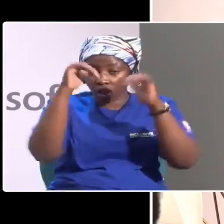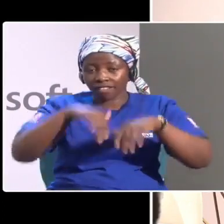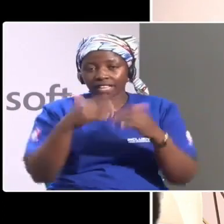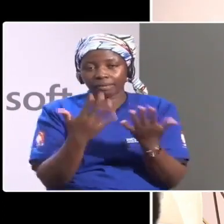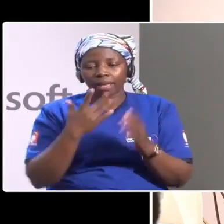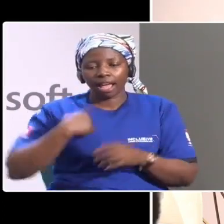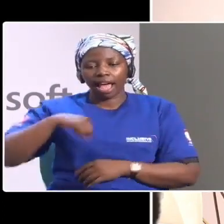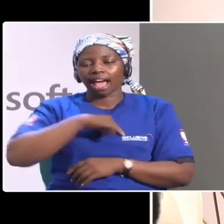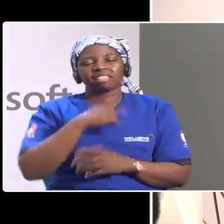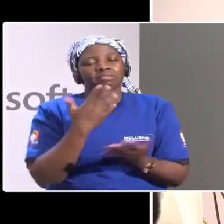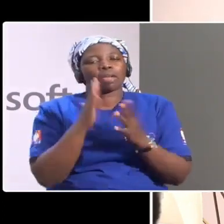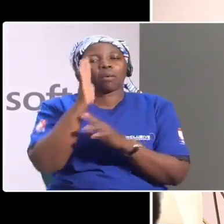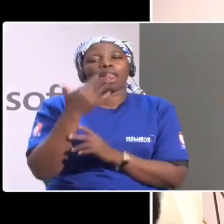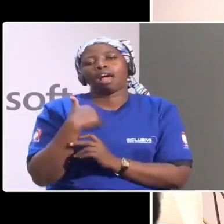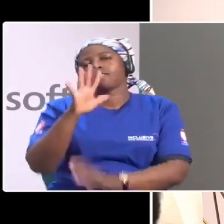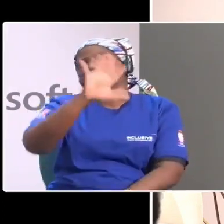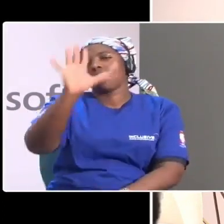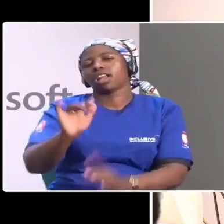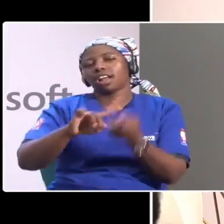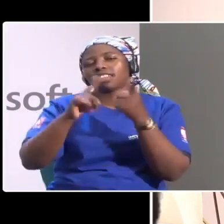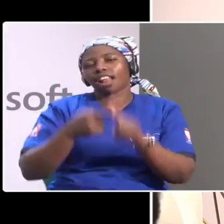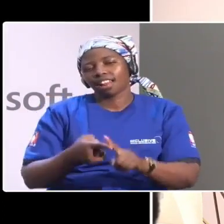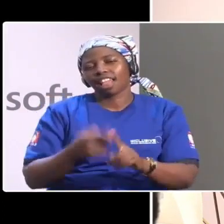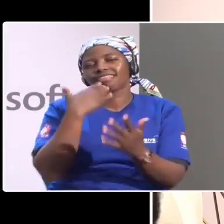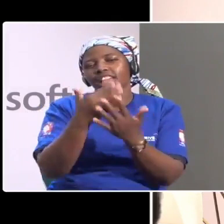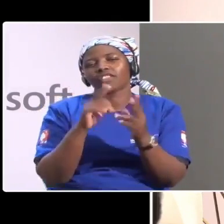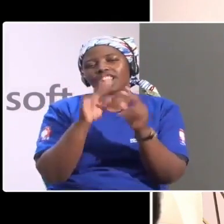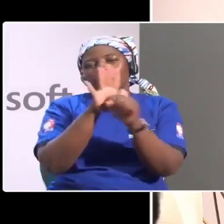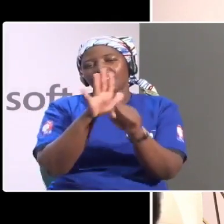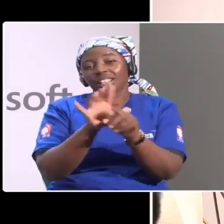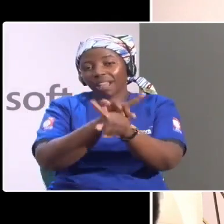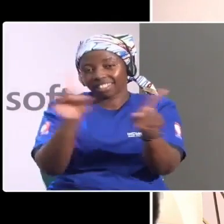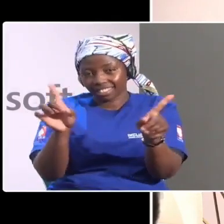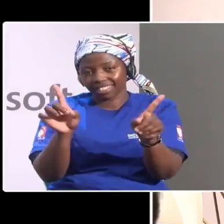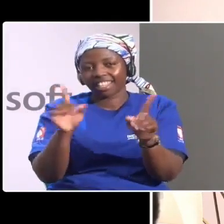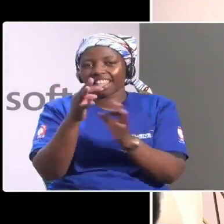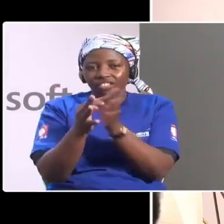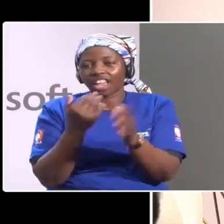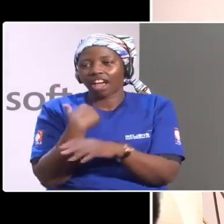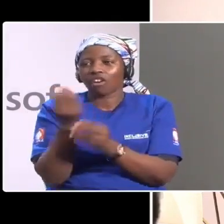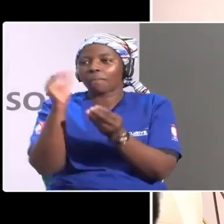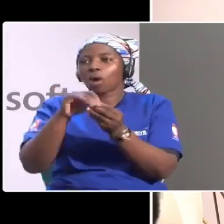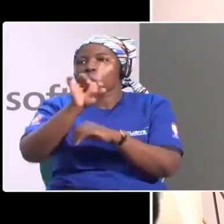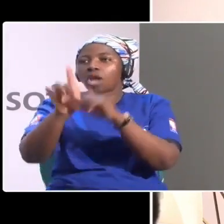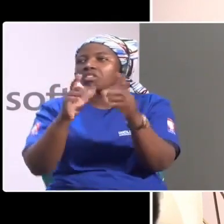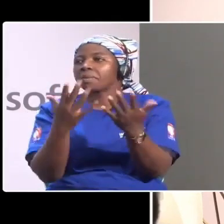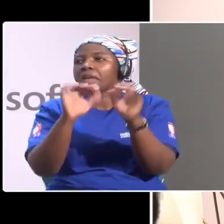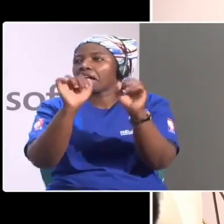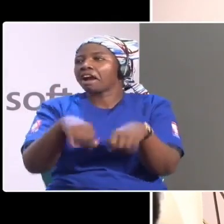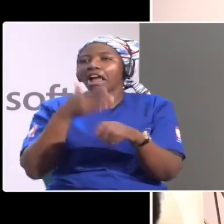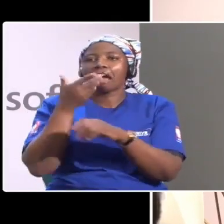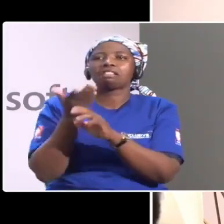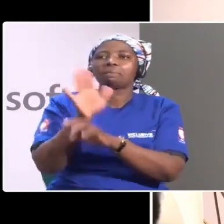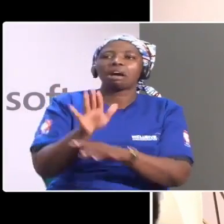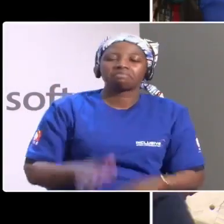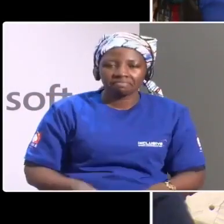maybe we might be having an African standard. Thank you very much, but if there are more questions, maybe I can give it to